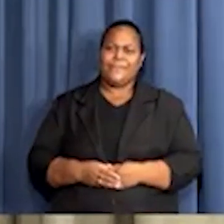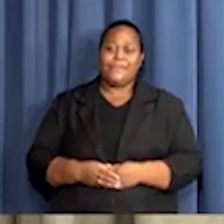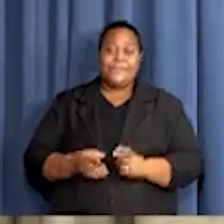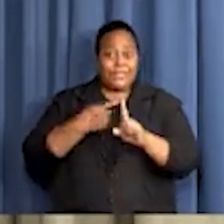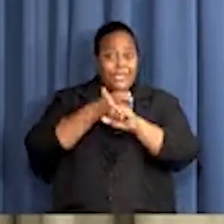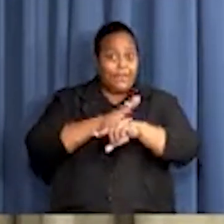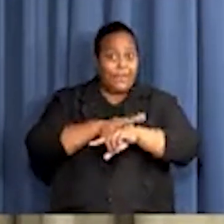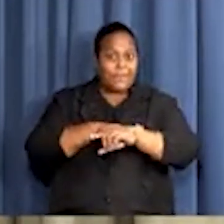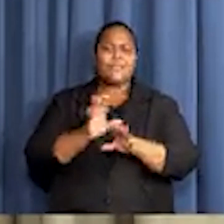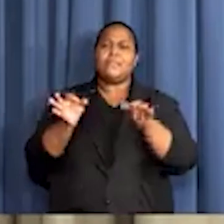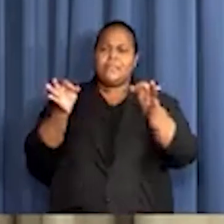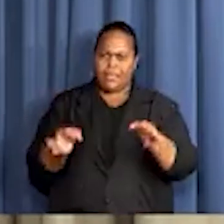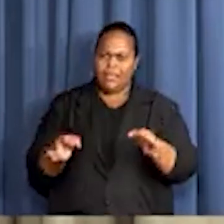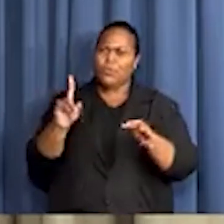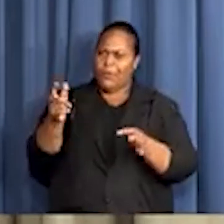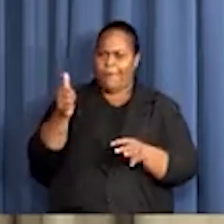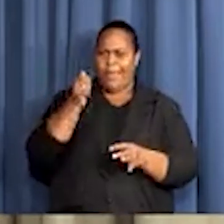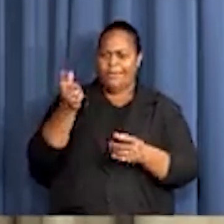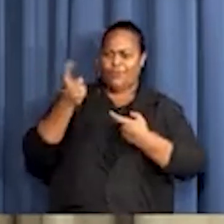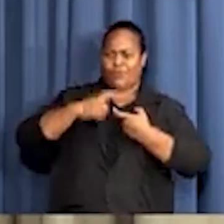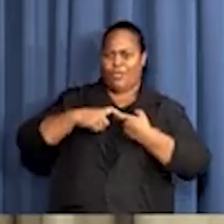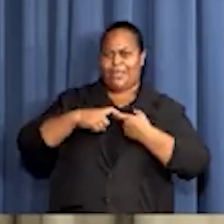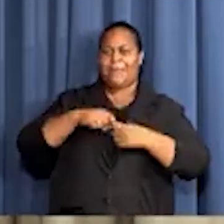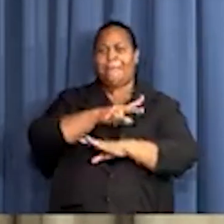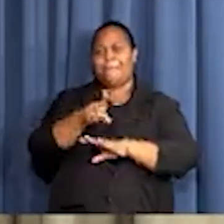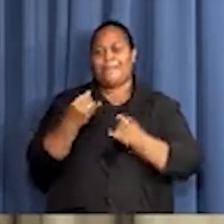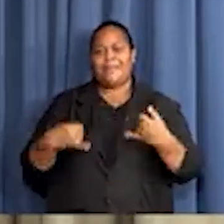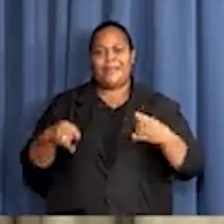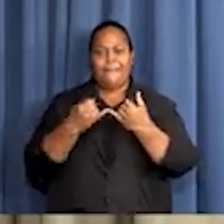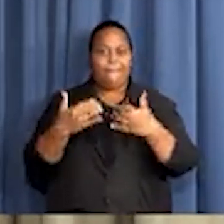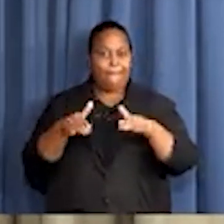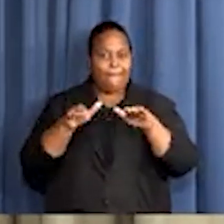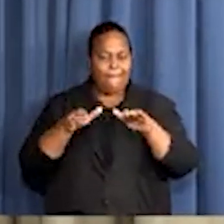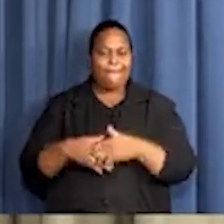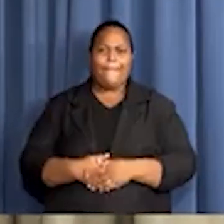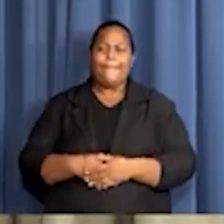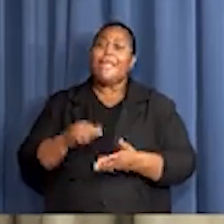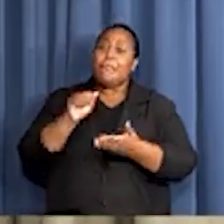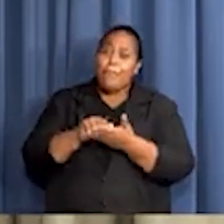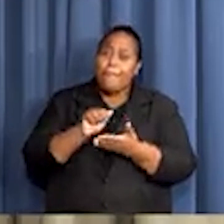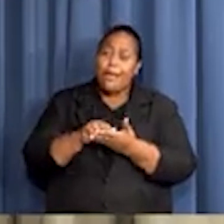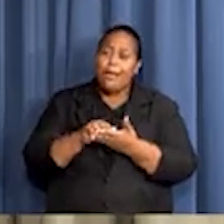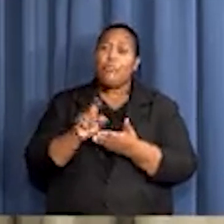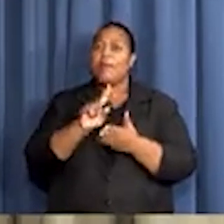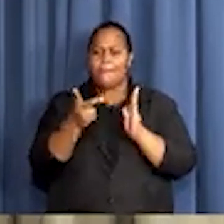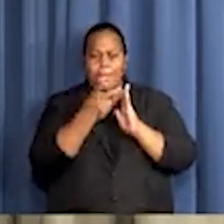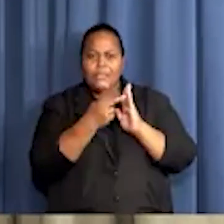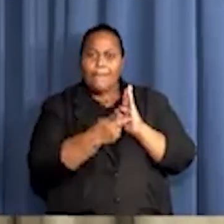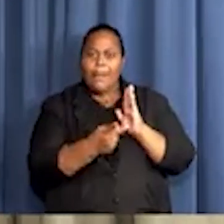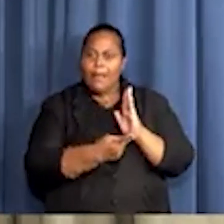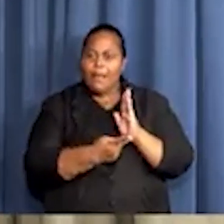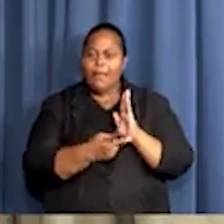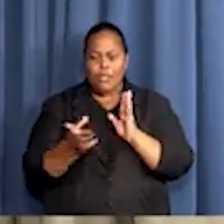decided to return to the Pacific Islands Forum. The overriding principle is that a united Pacific